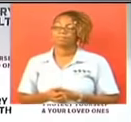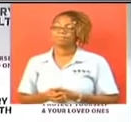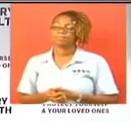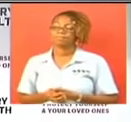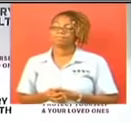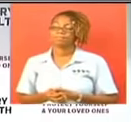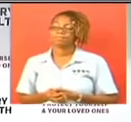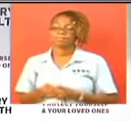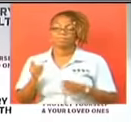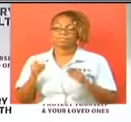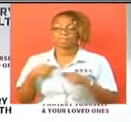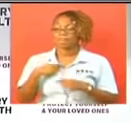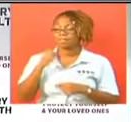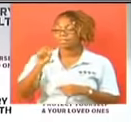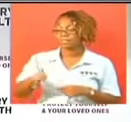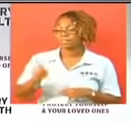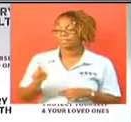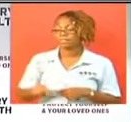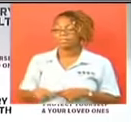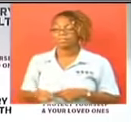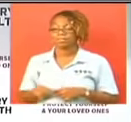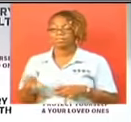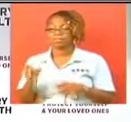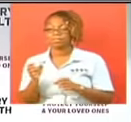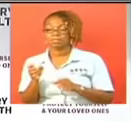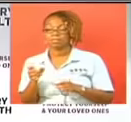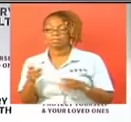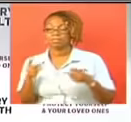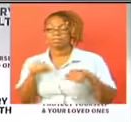to take a pregnancy test before taking the vaccine?